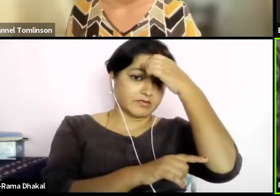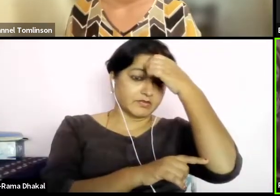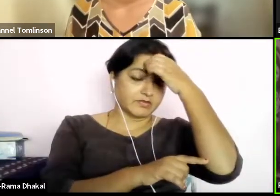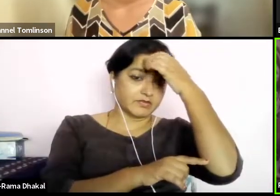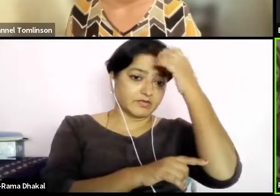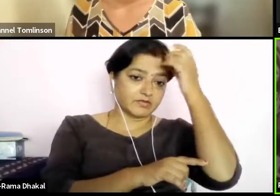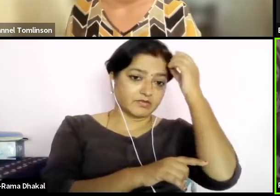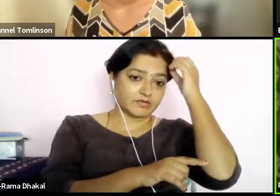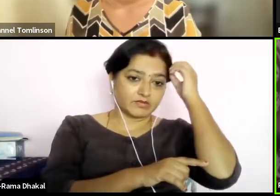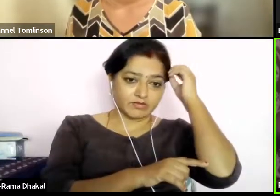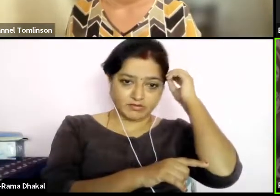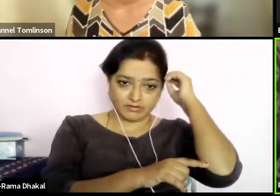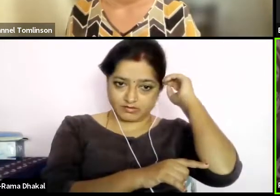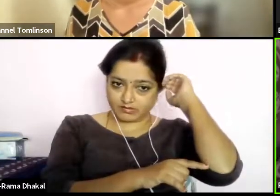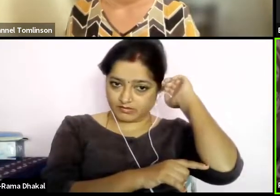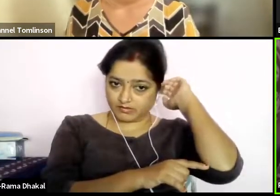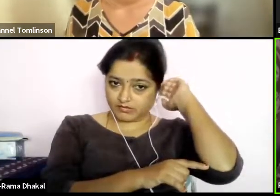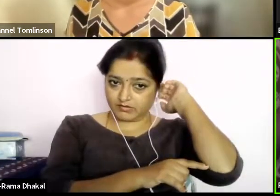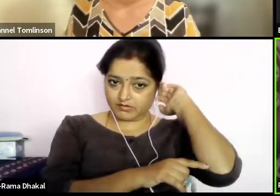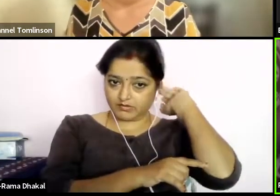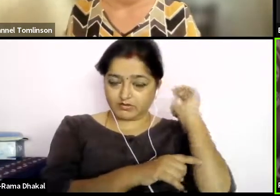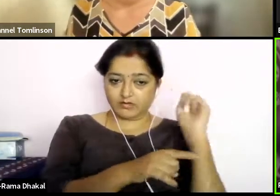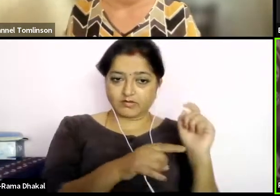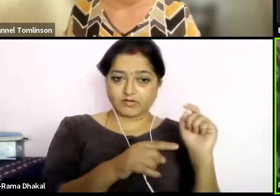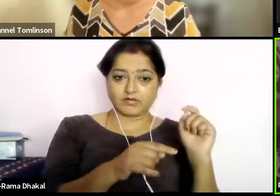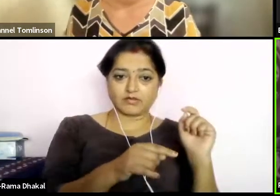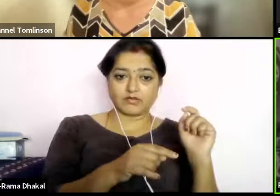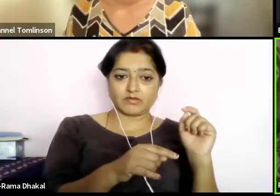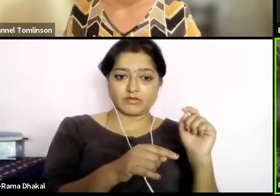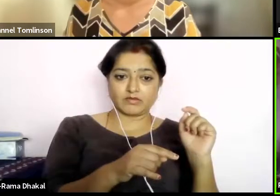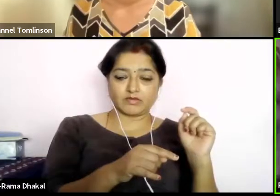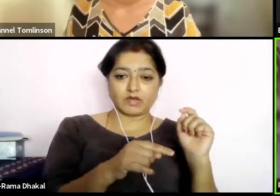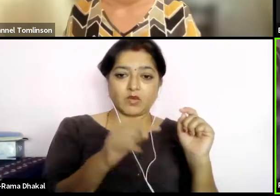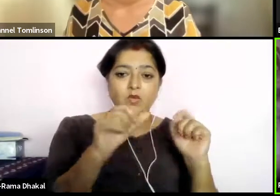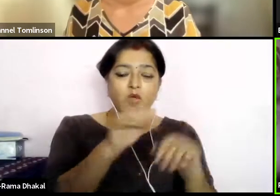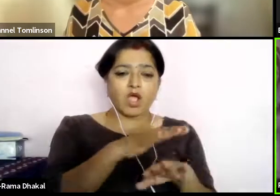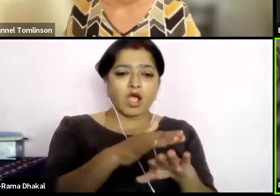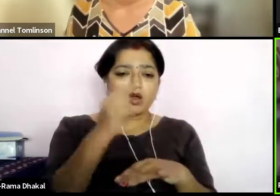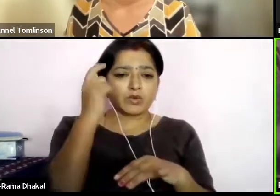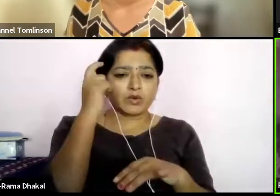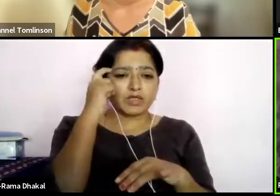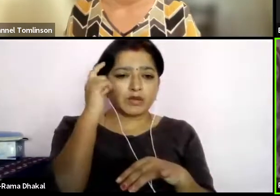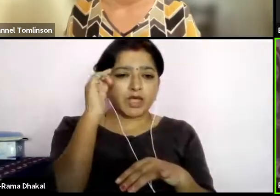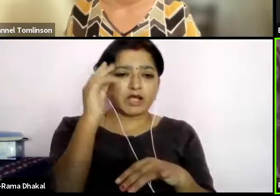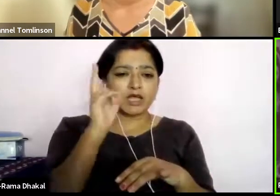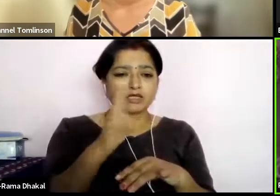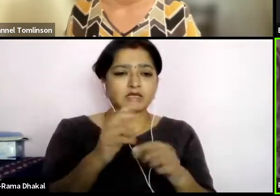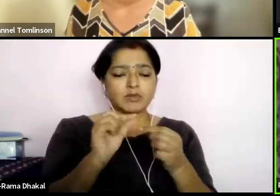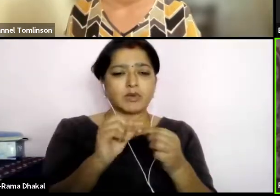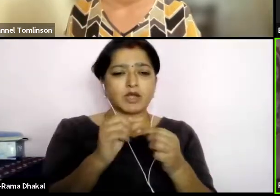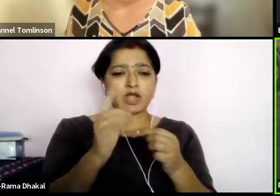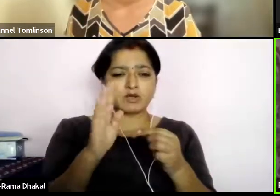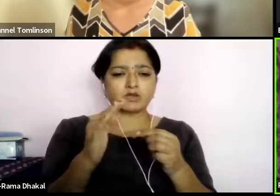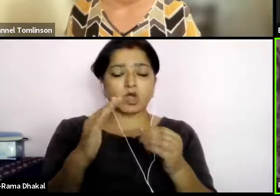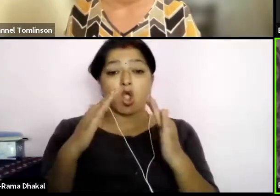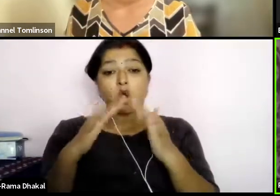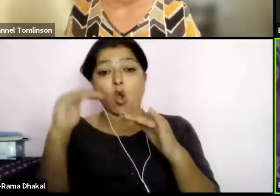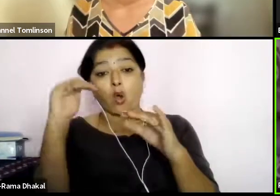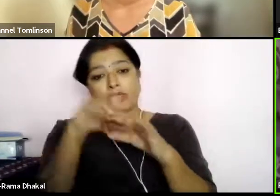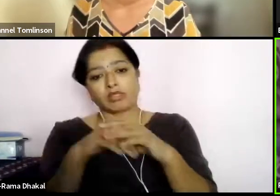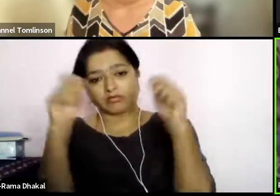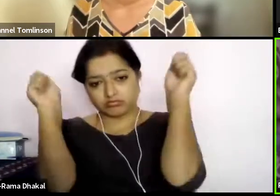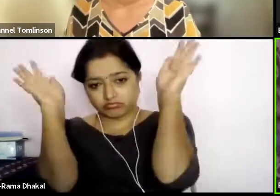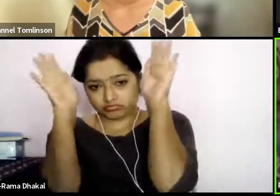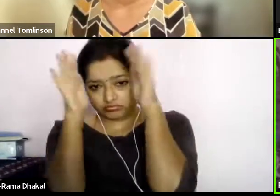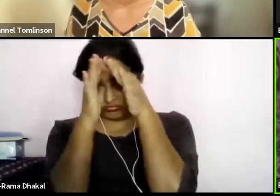Their mind has been conditioned, and it's a challenge getting them to think differently.